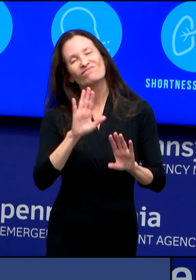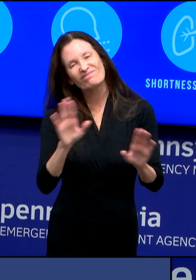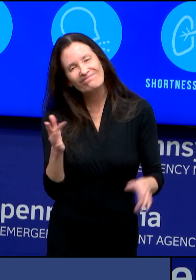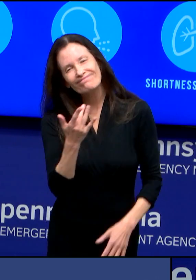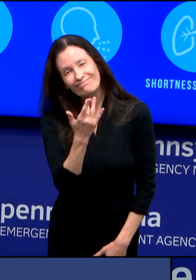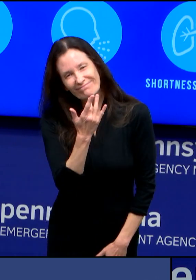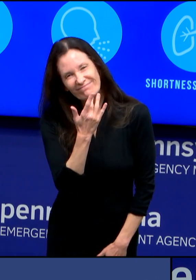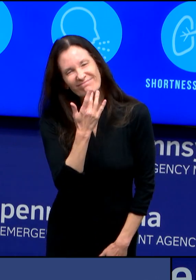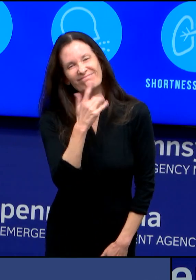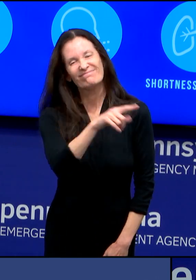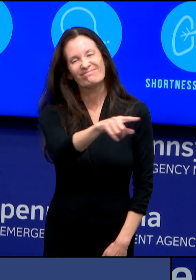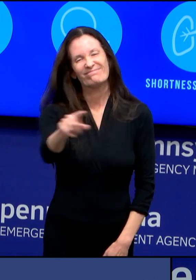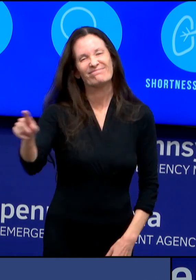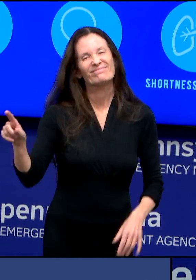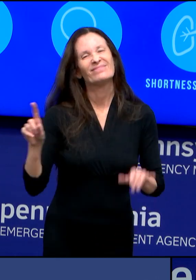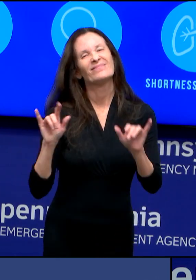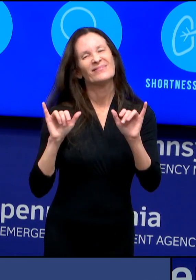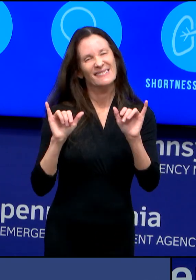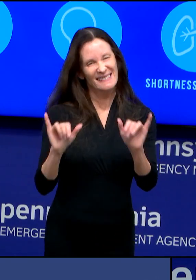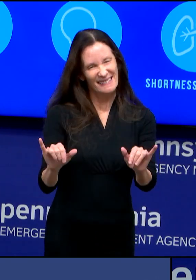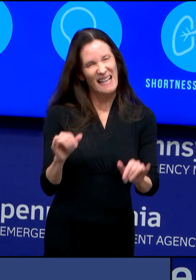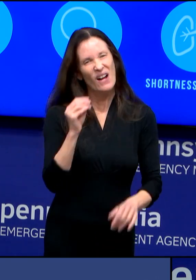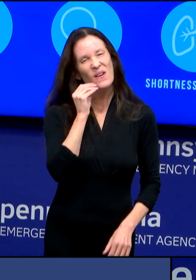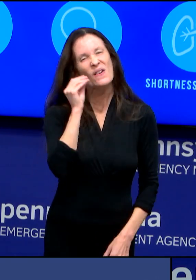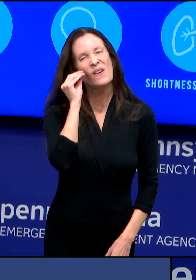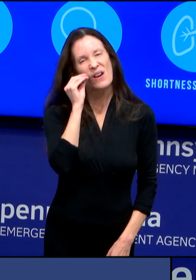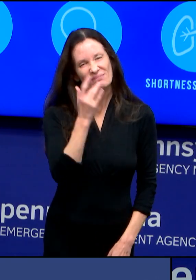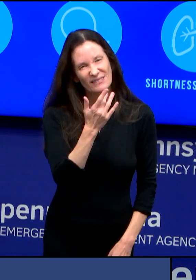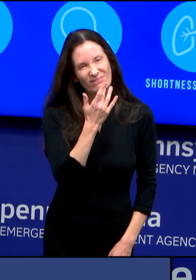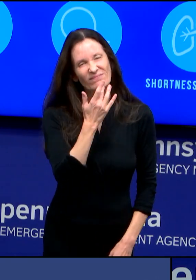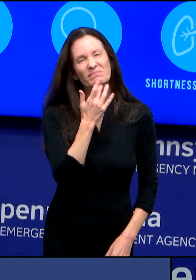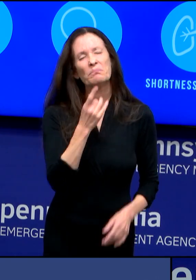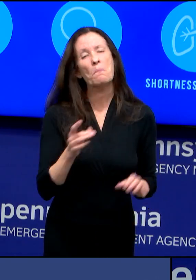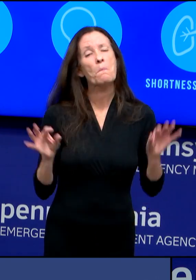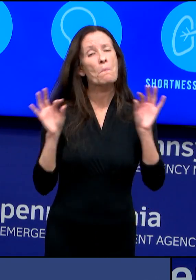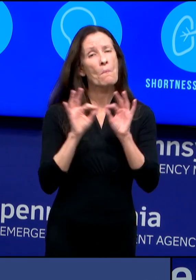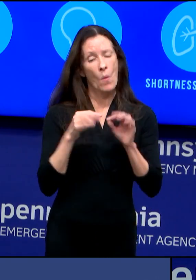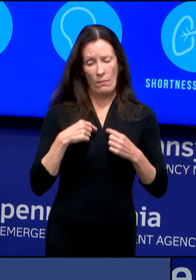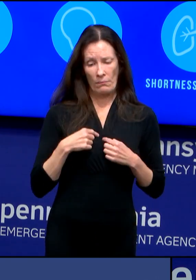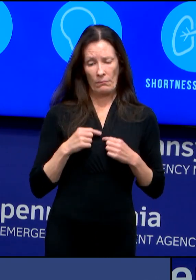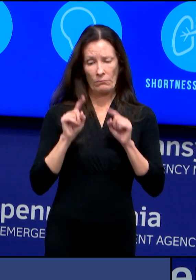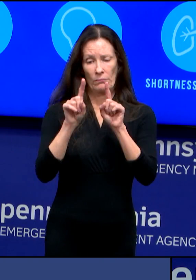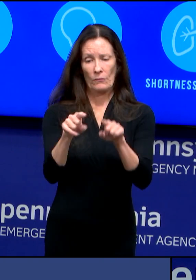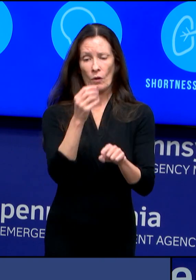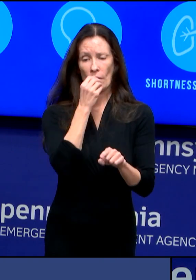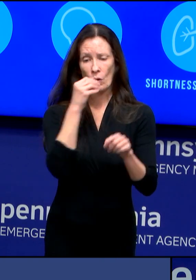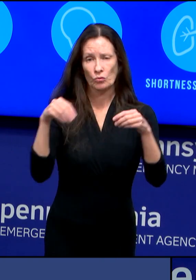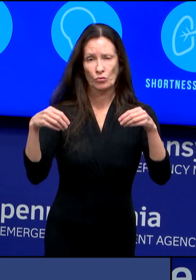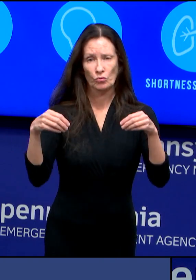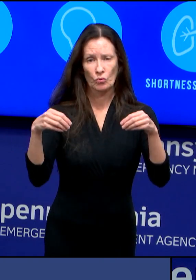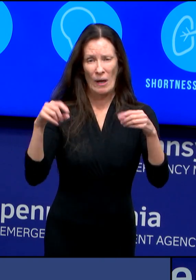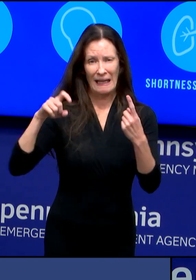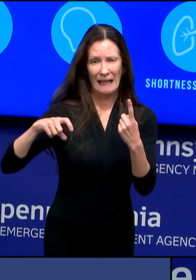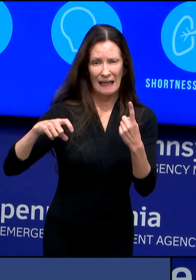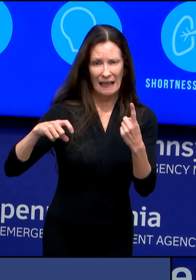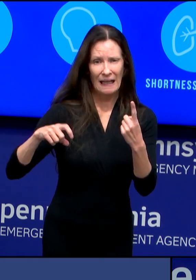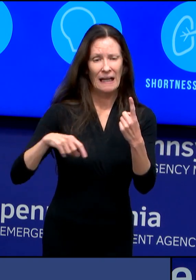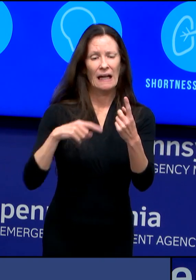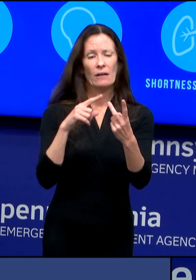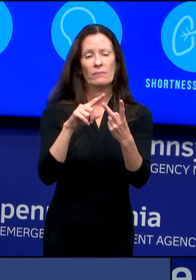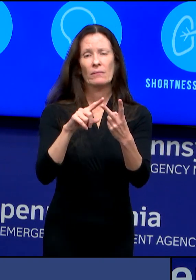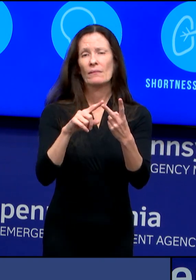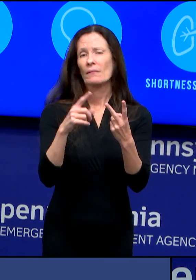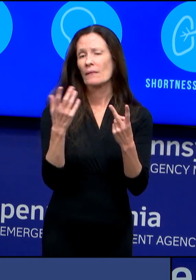said, go food shopping and get food that you need, get groceries that you need, life-sustaining activities,